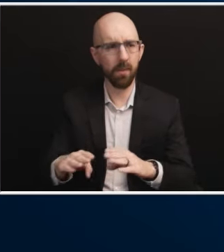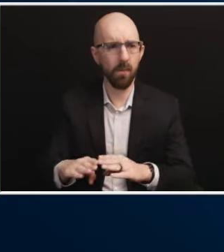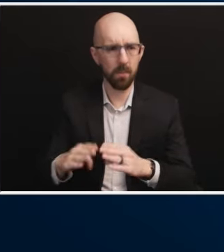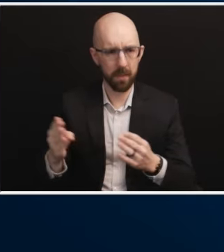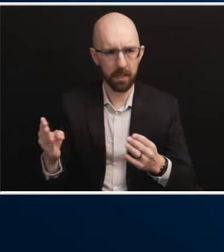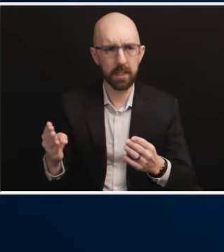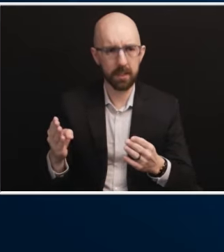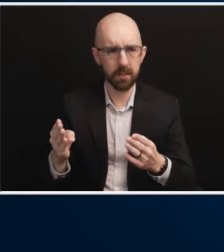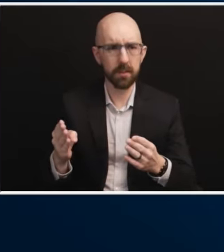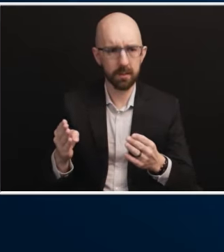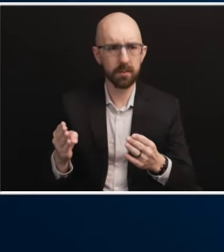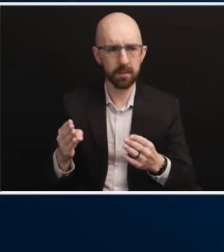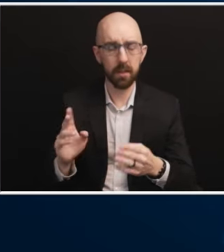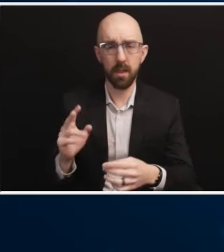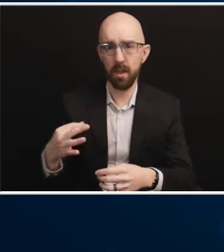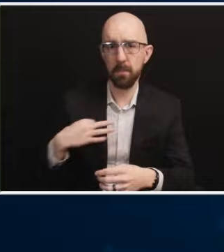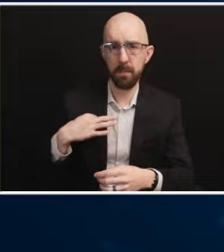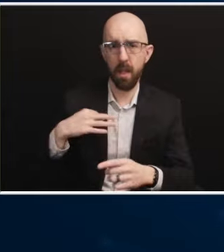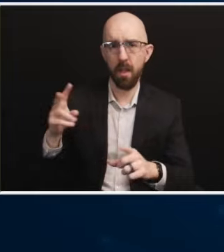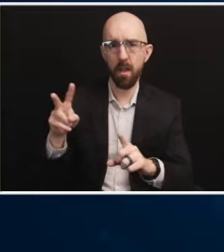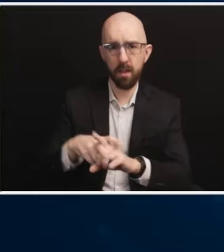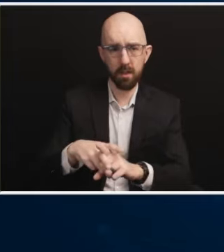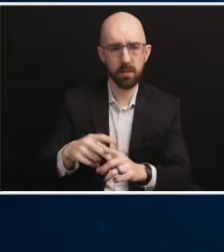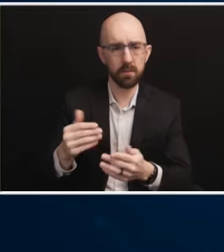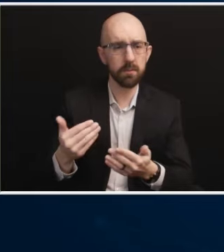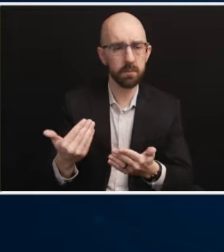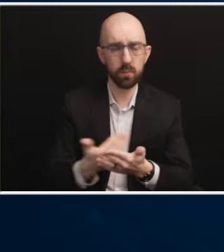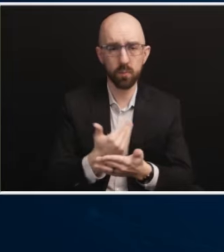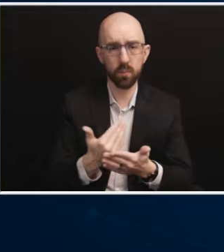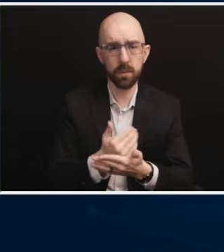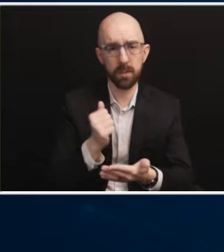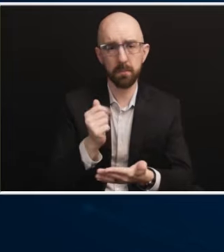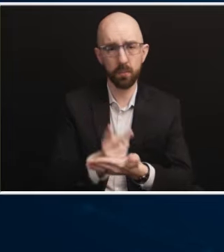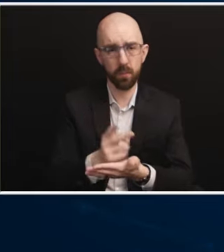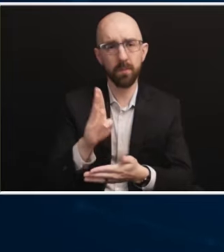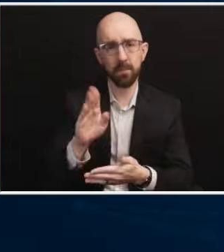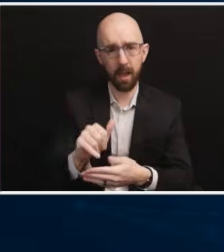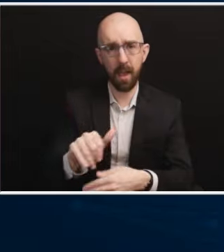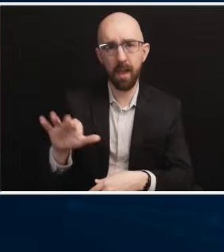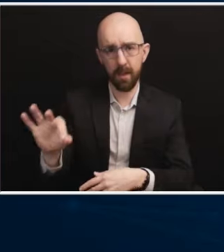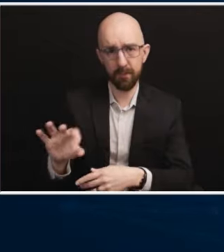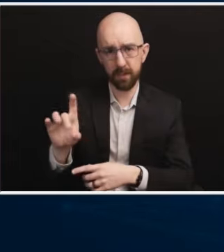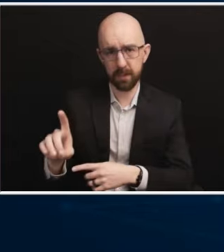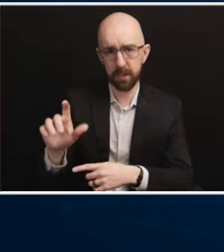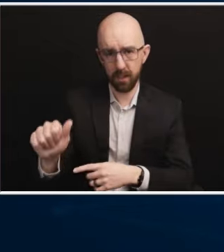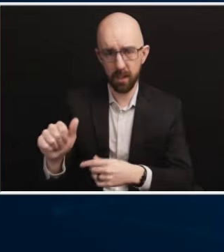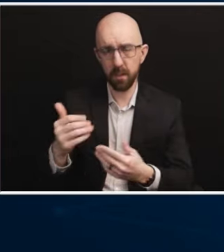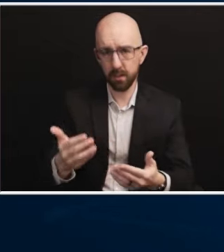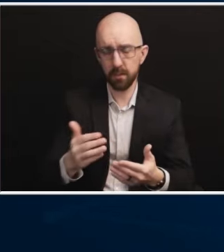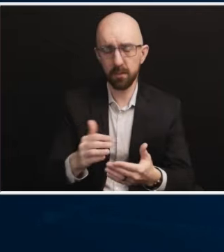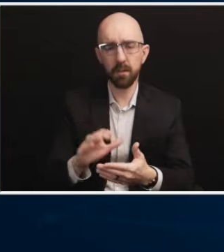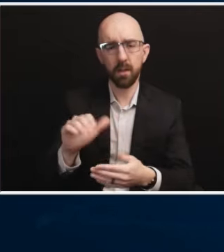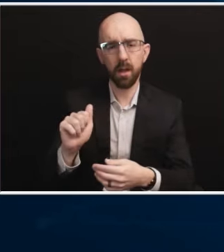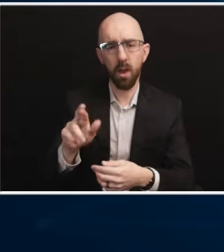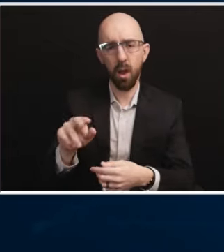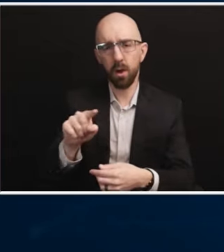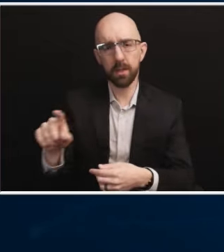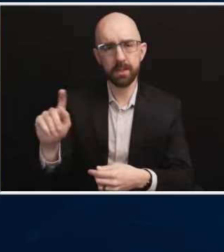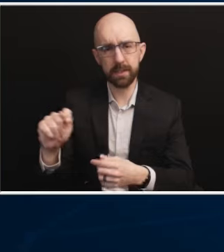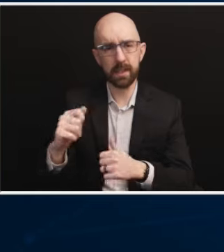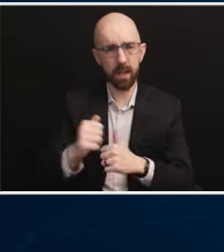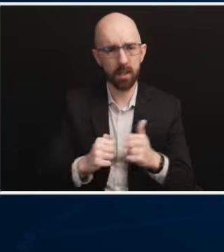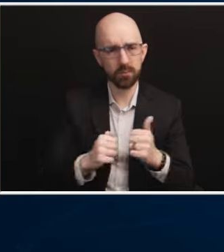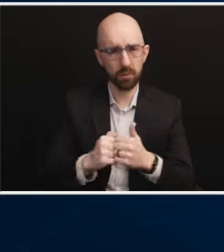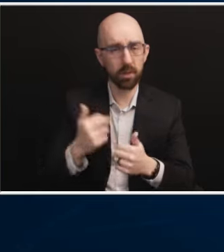in applying the newly approved by Food and Drug Administration CAR T-cell constructs. And the reason that we